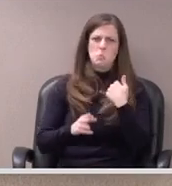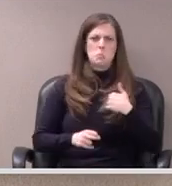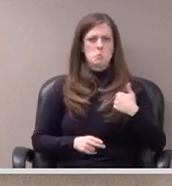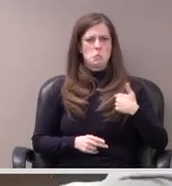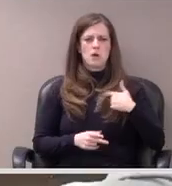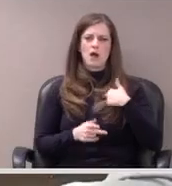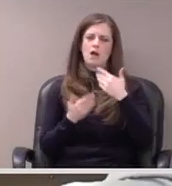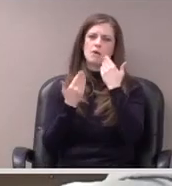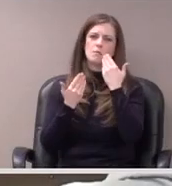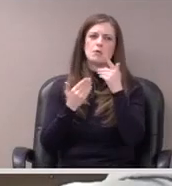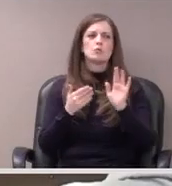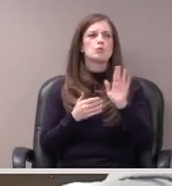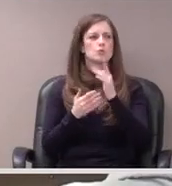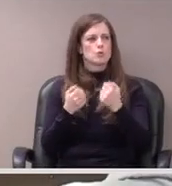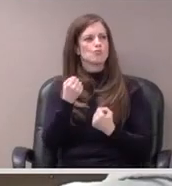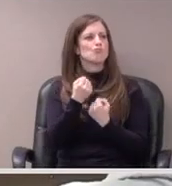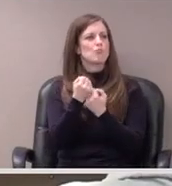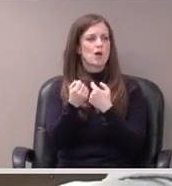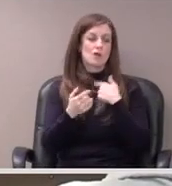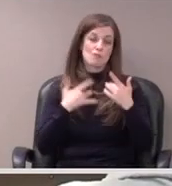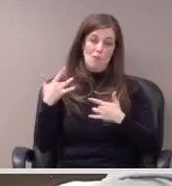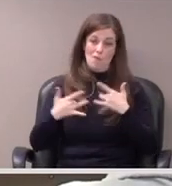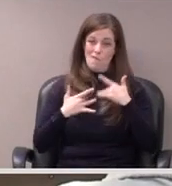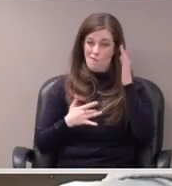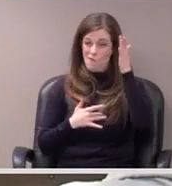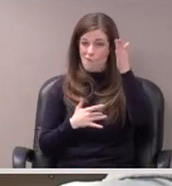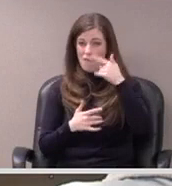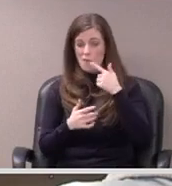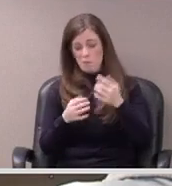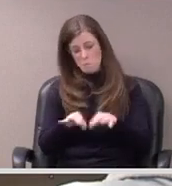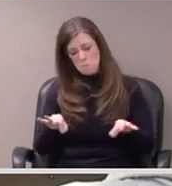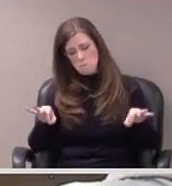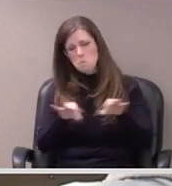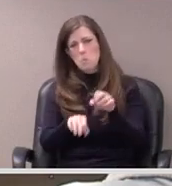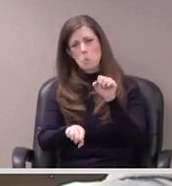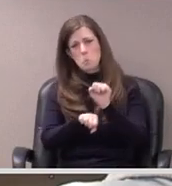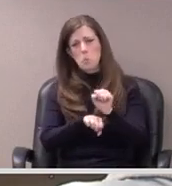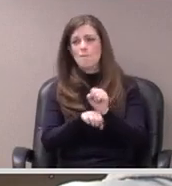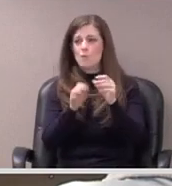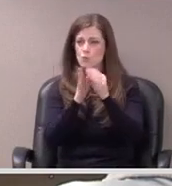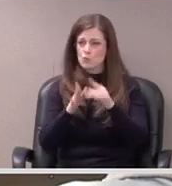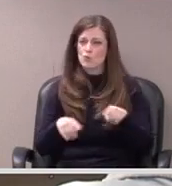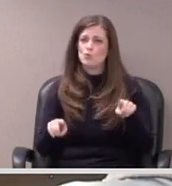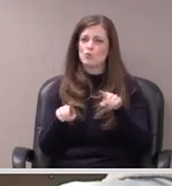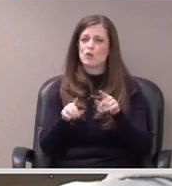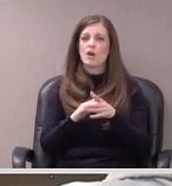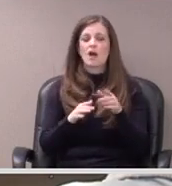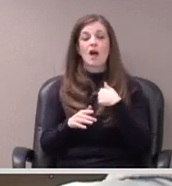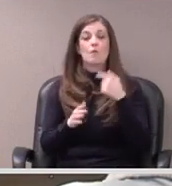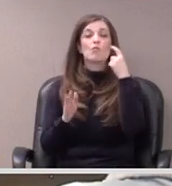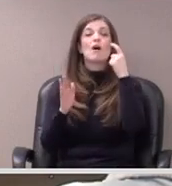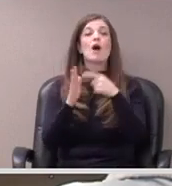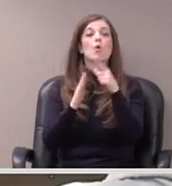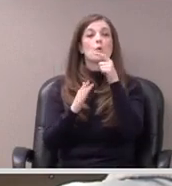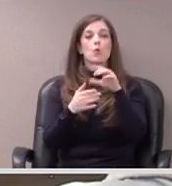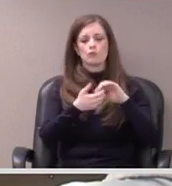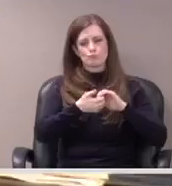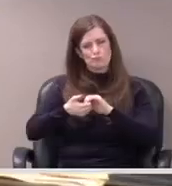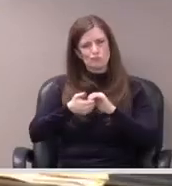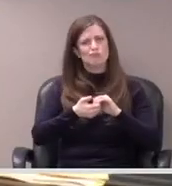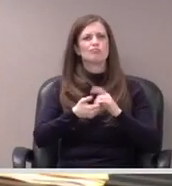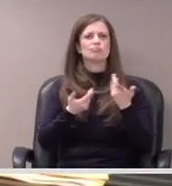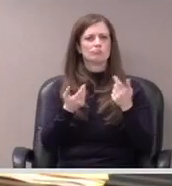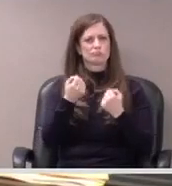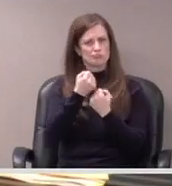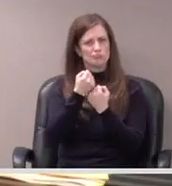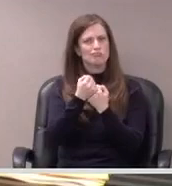appreciate your support and look forward to the important work we must do for our students. I would like to recognize my colleagues and share